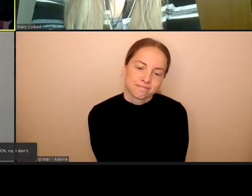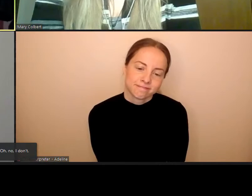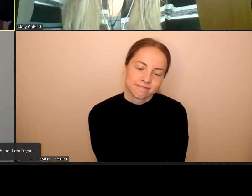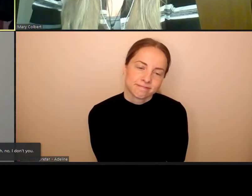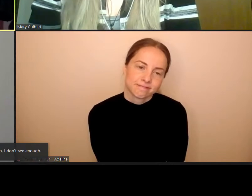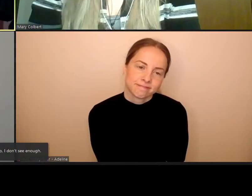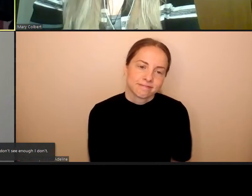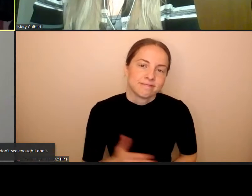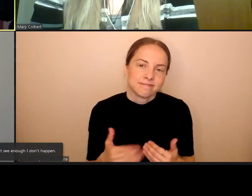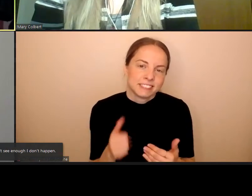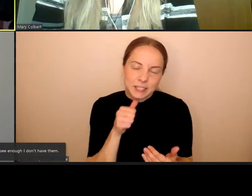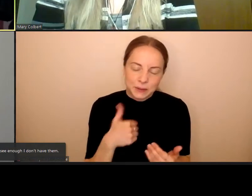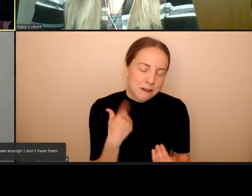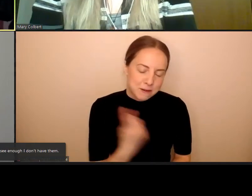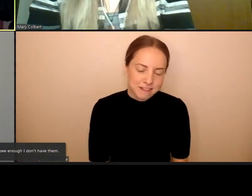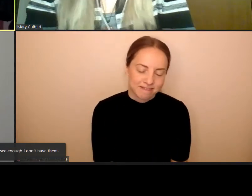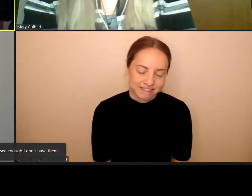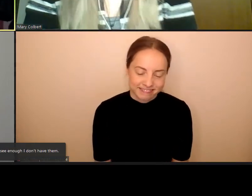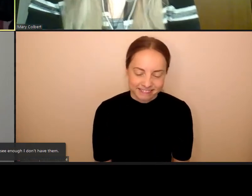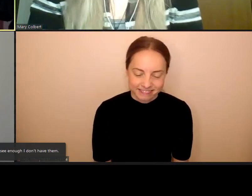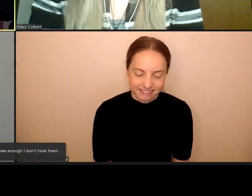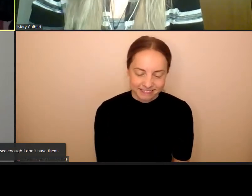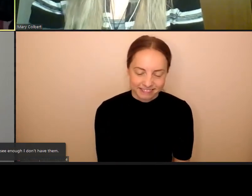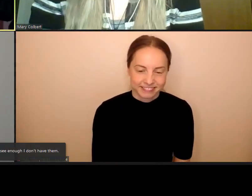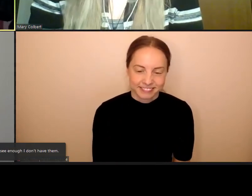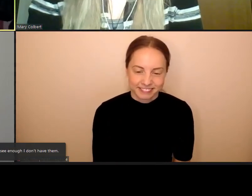Easy enough, I don't have one.